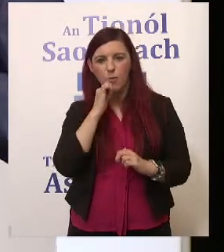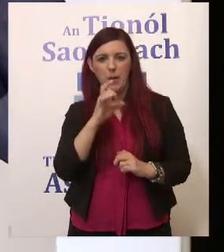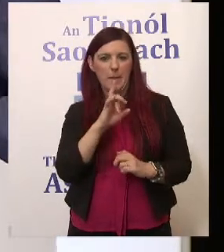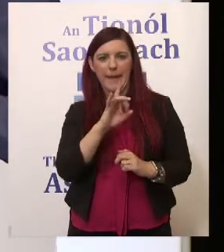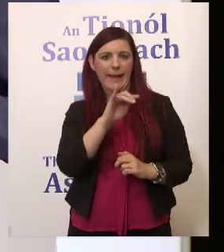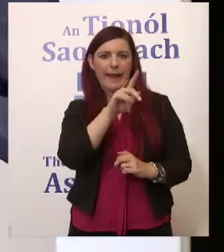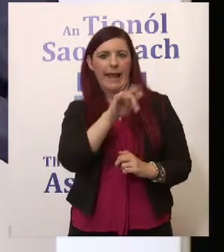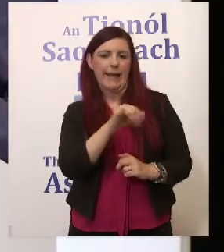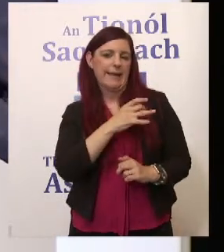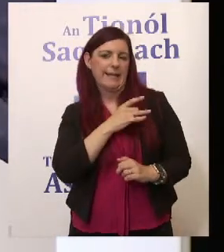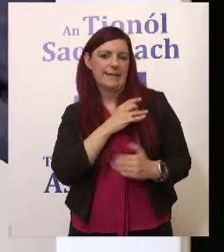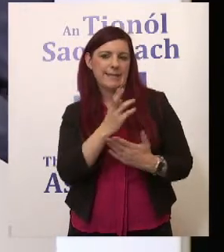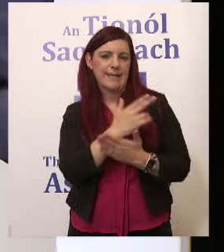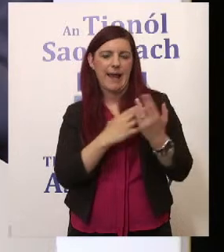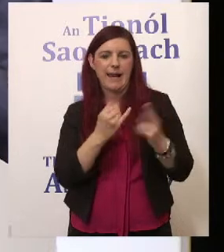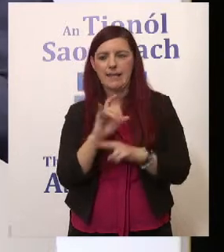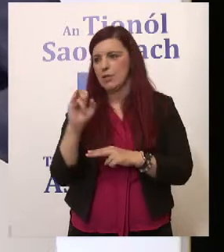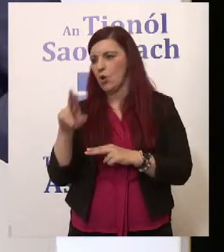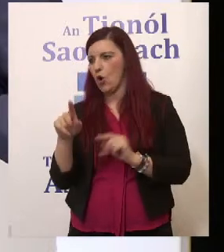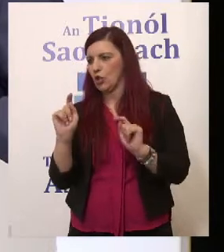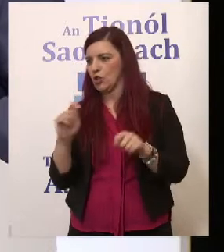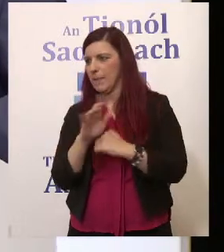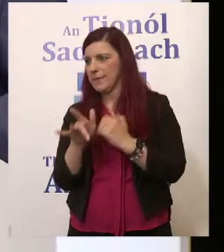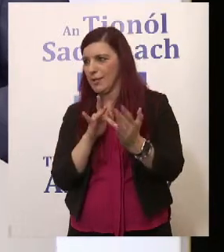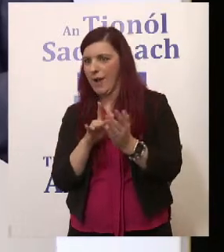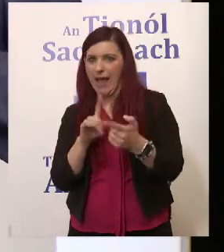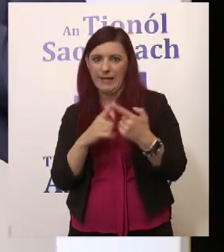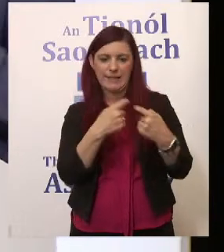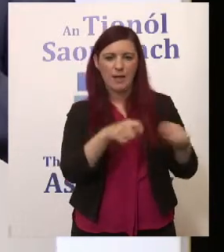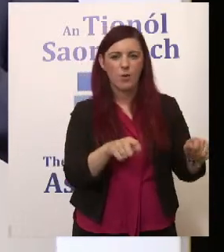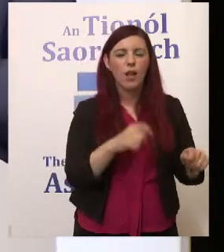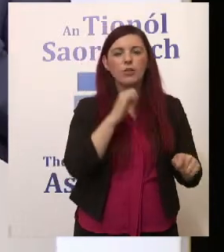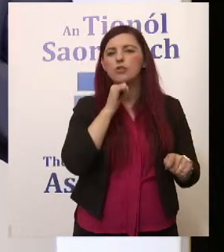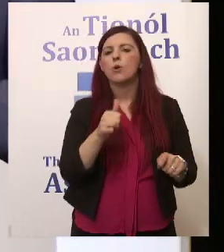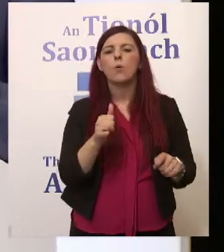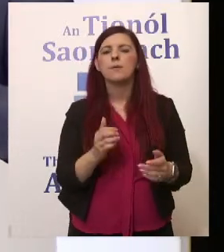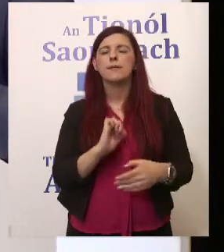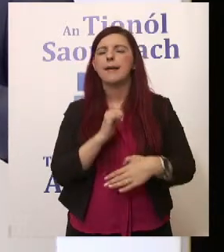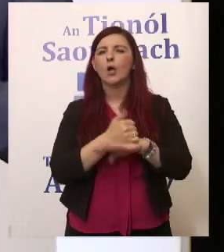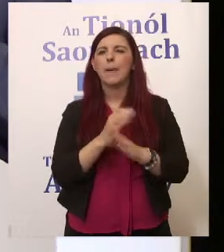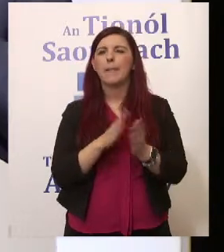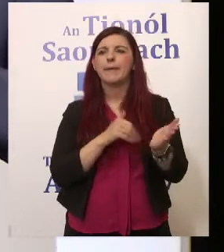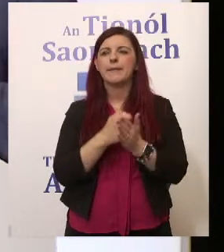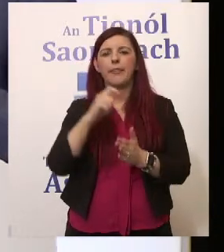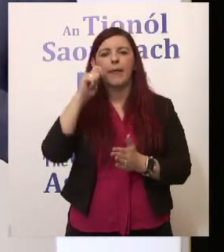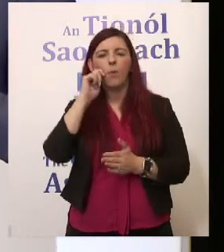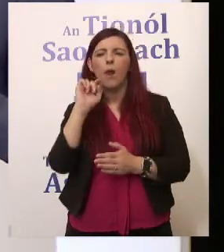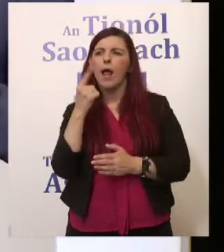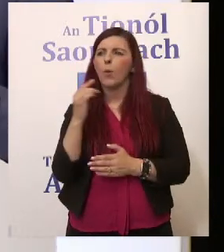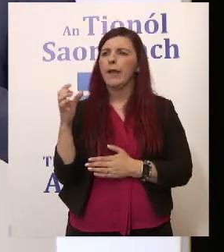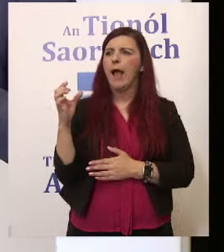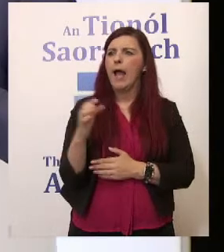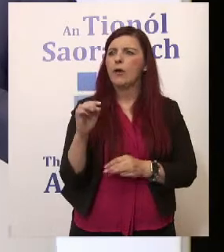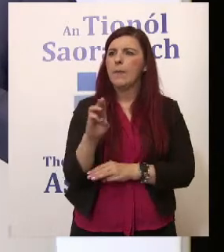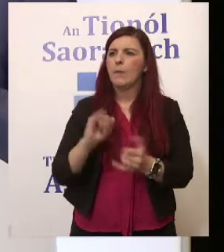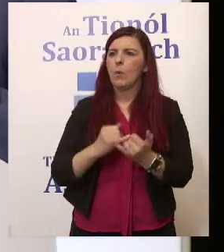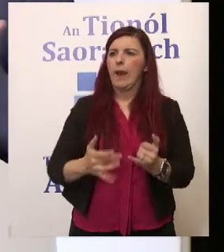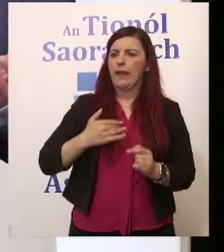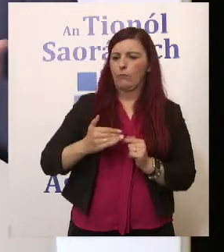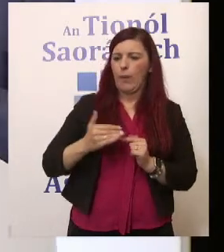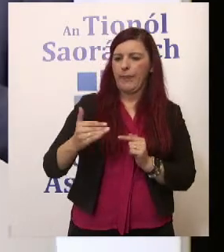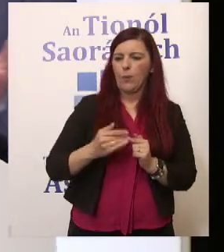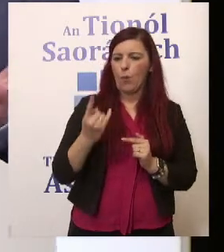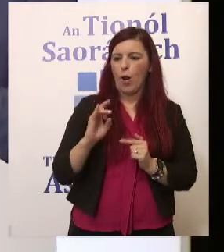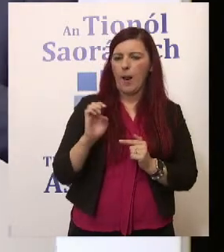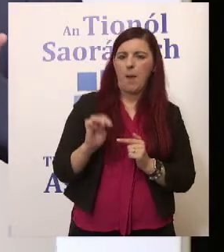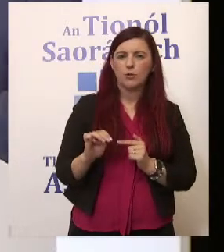the, you know, Silorgan shopping centre as well as the city centre. You don't set up a business thinking, well, I'll only hire people who live a kilometre away, you know,